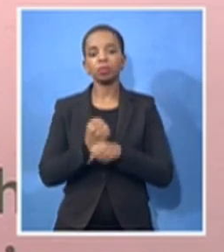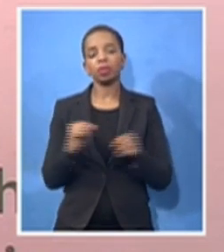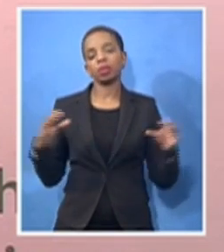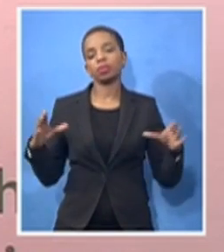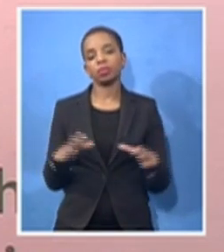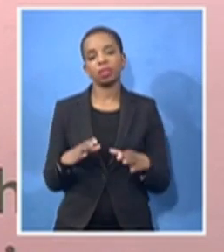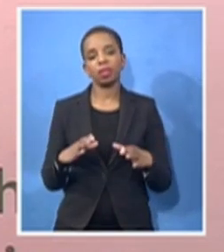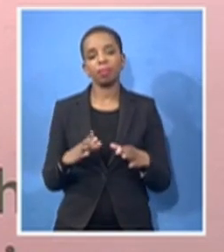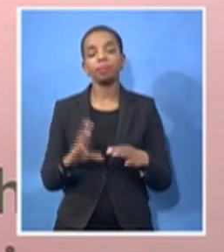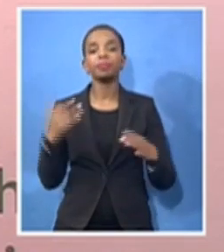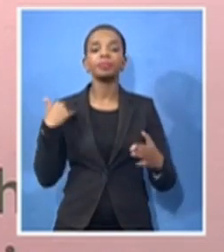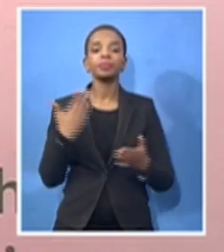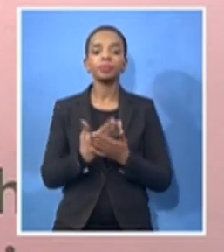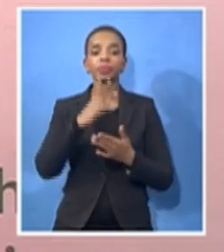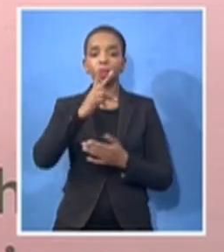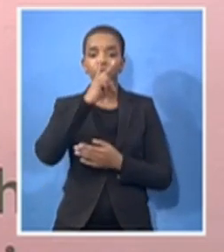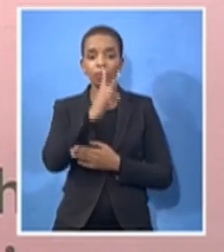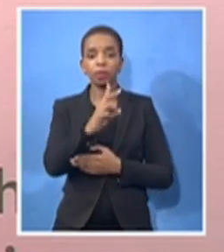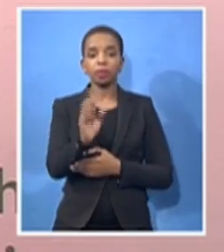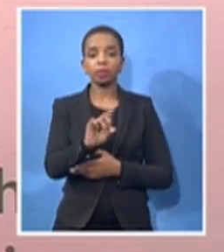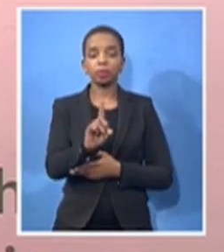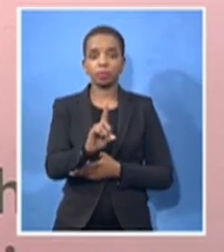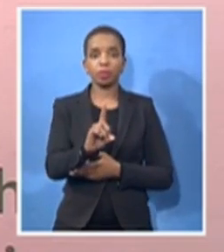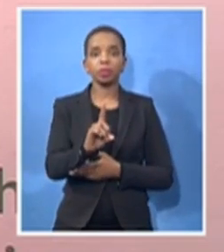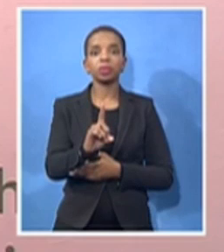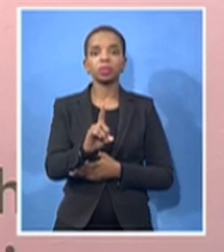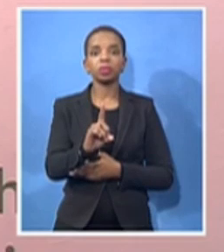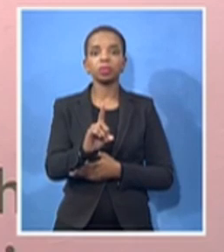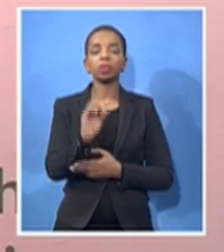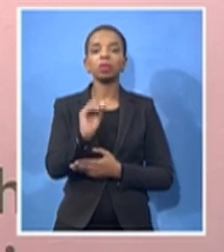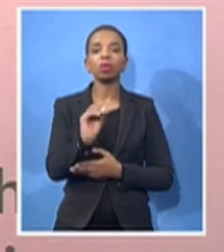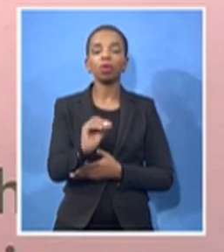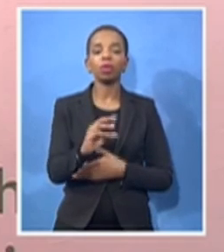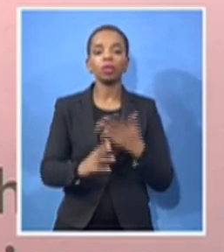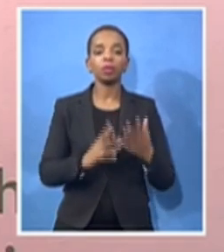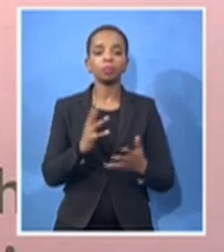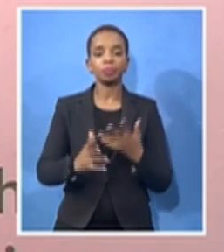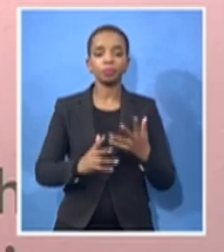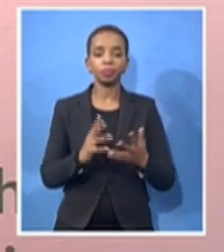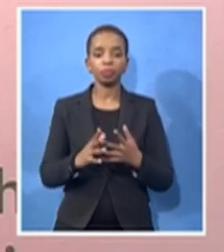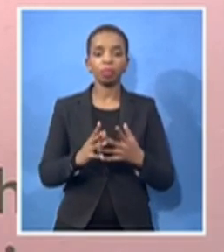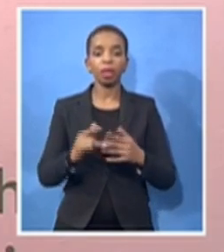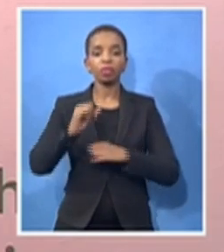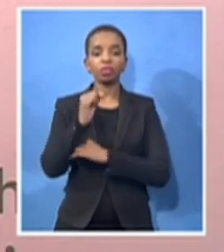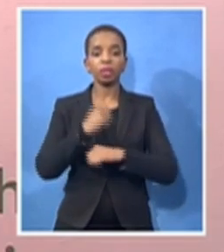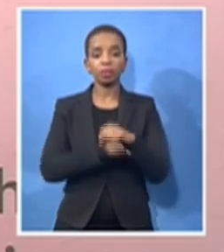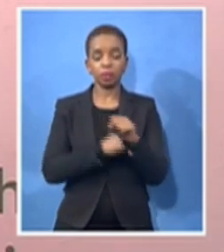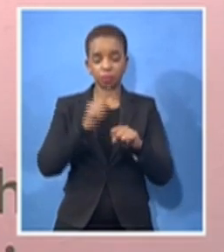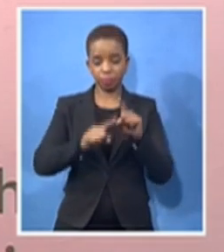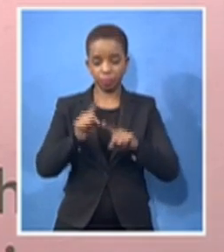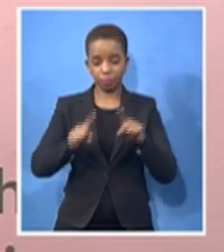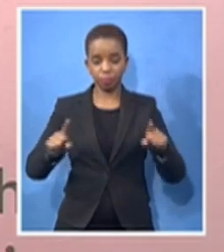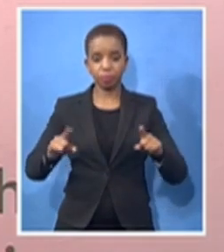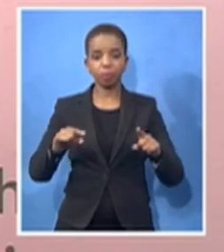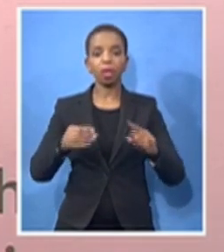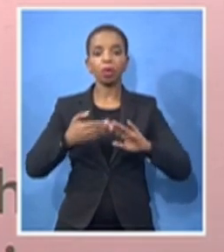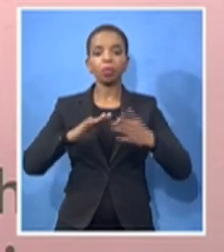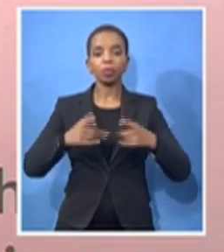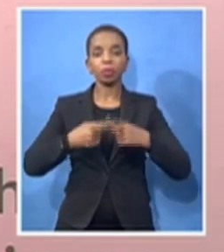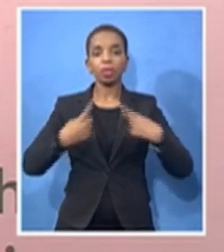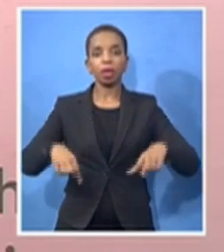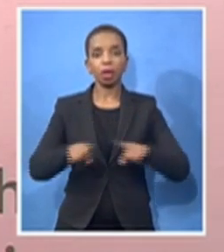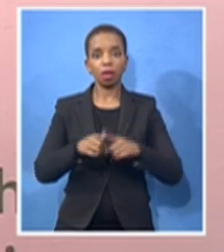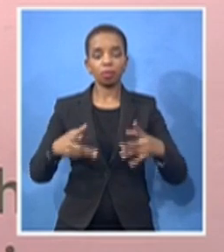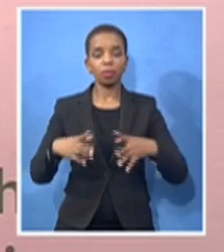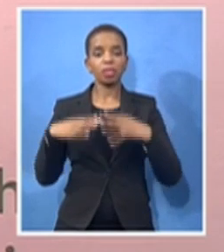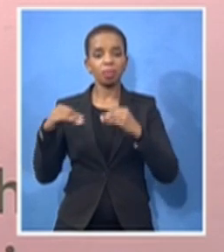various structures in society, civil society, business, everyone coming and getting involved.